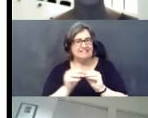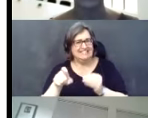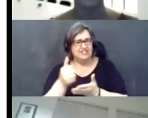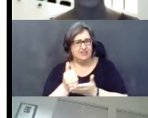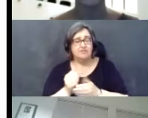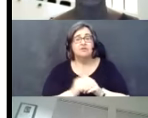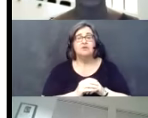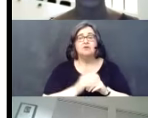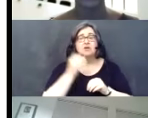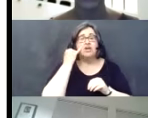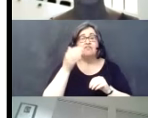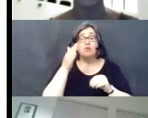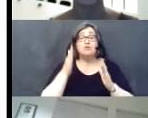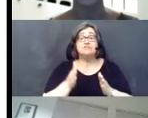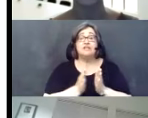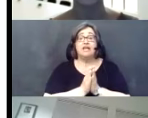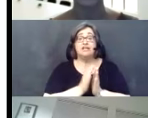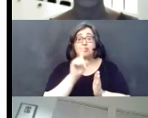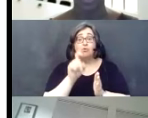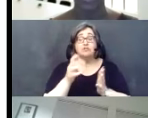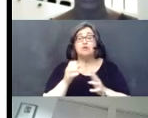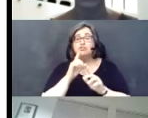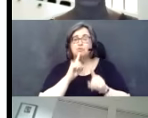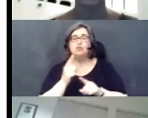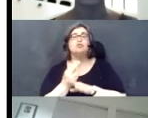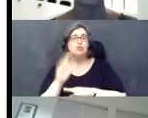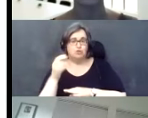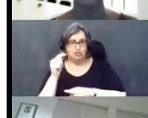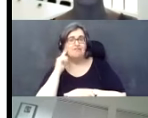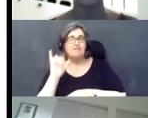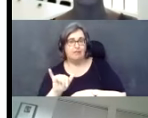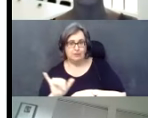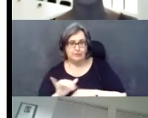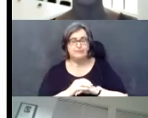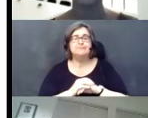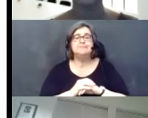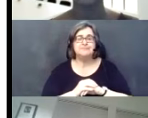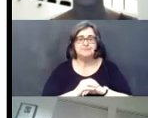if the presenters ask a question and would like for you to respond.